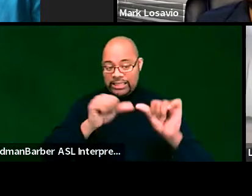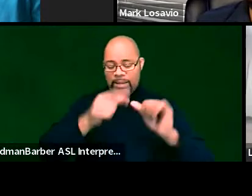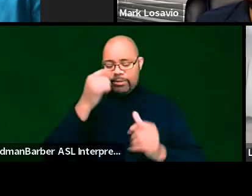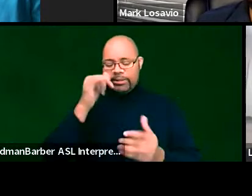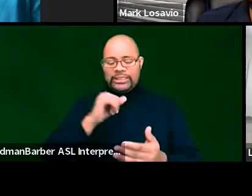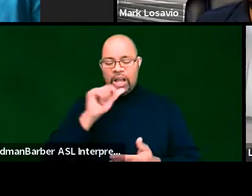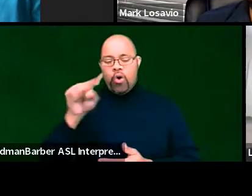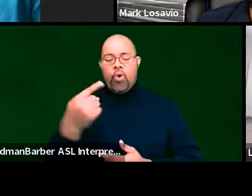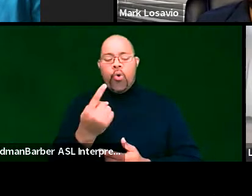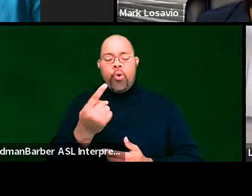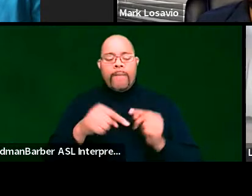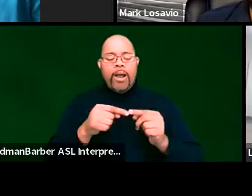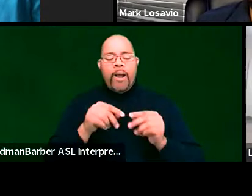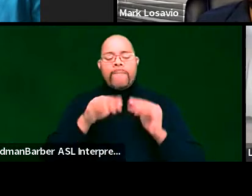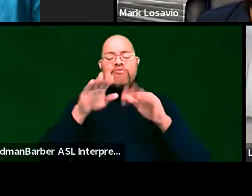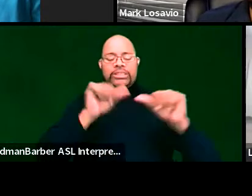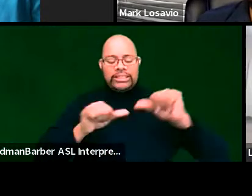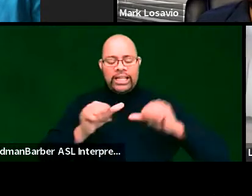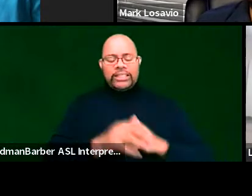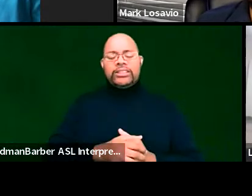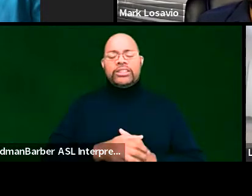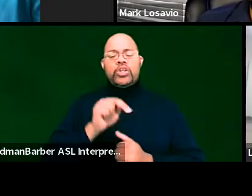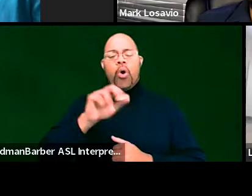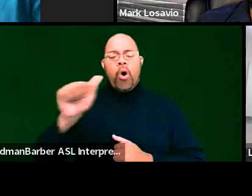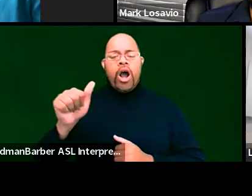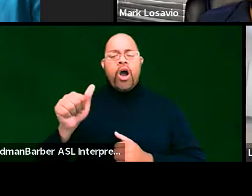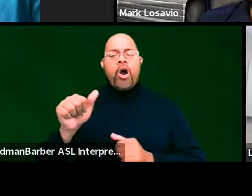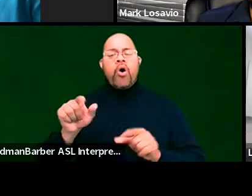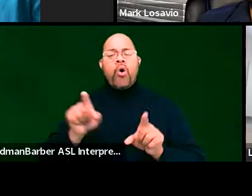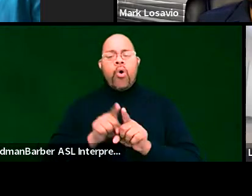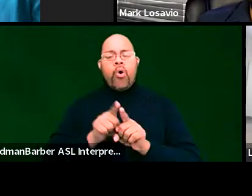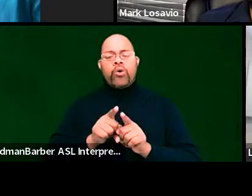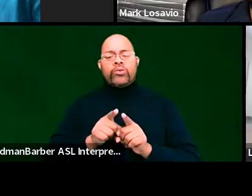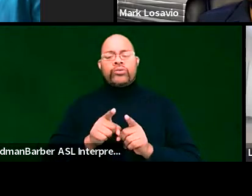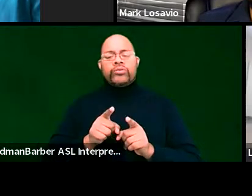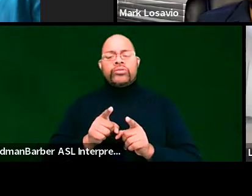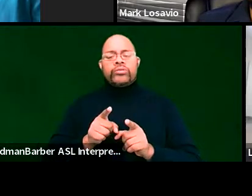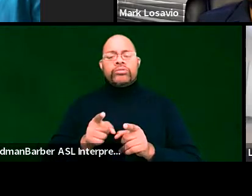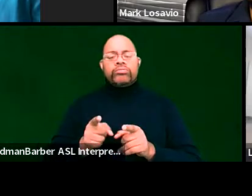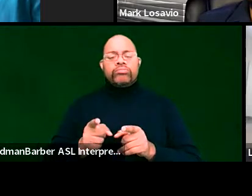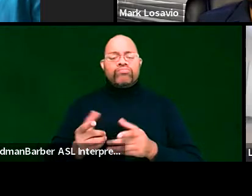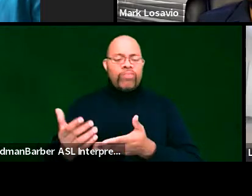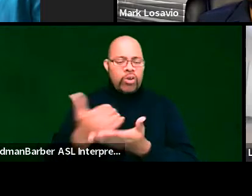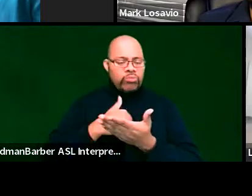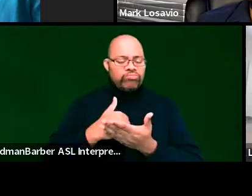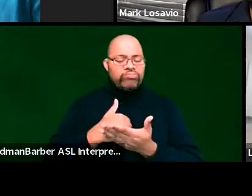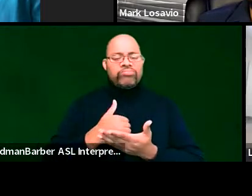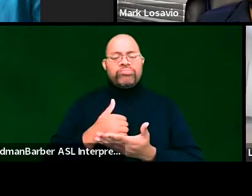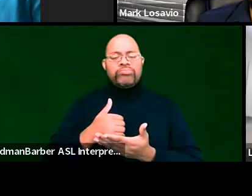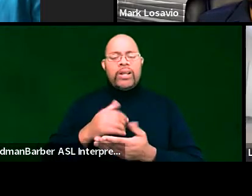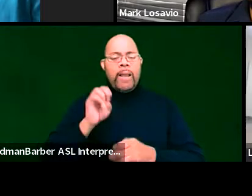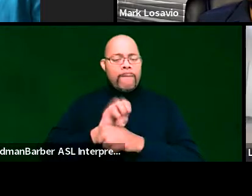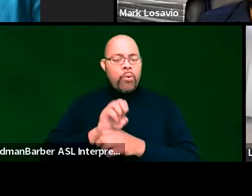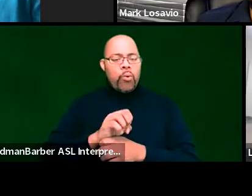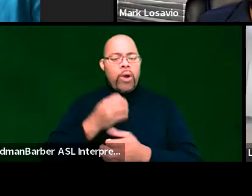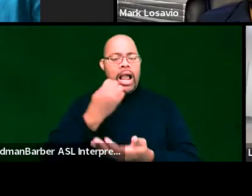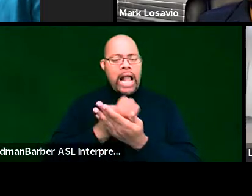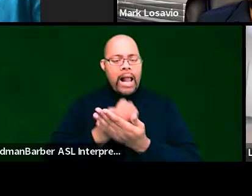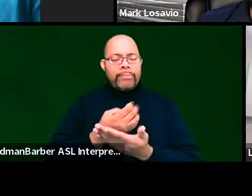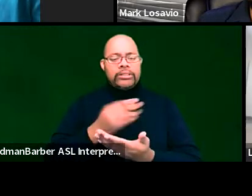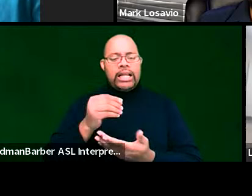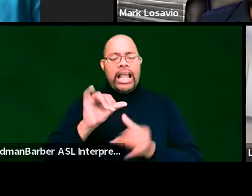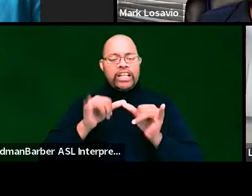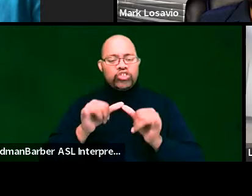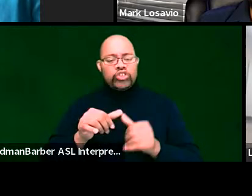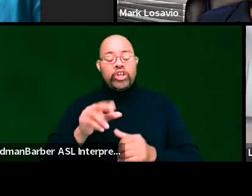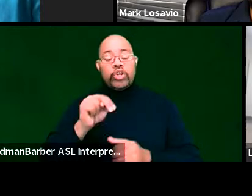it's not only about marine scientists. NOAA does often also employ economists, engineers, right? Like NOAA is